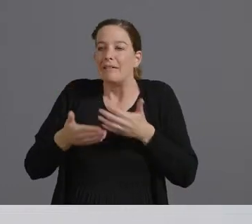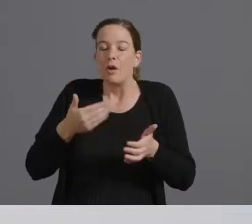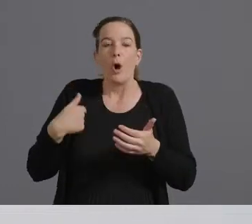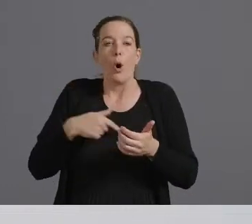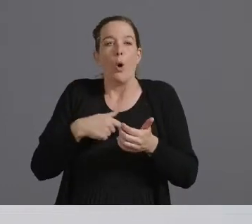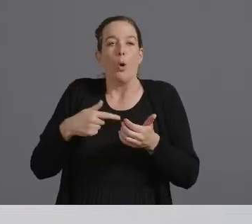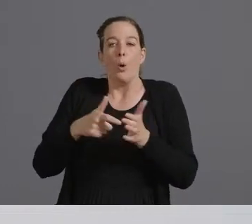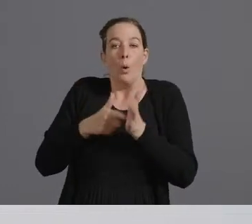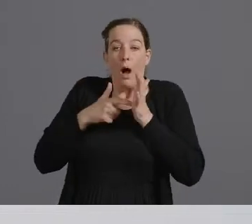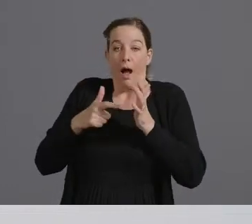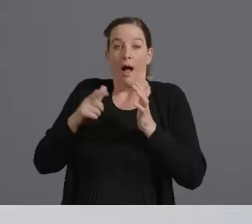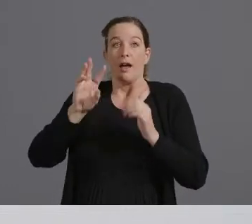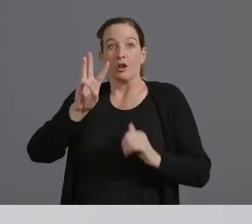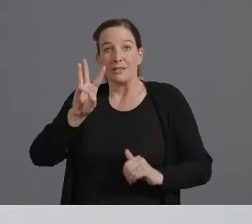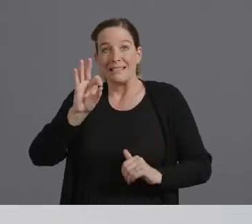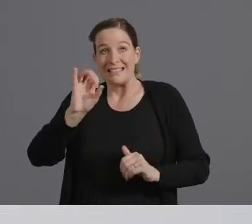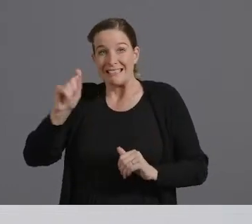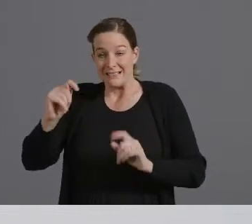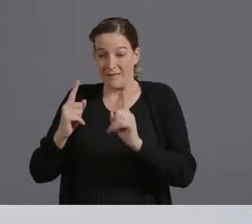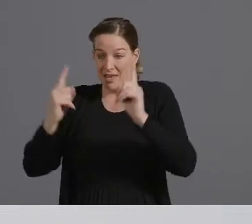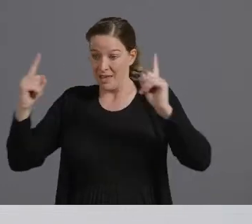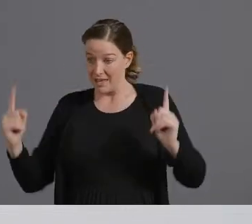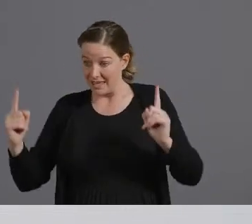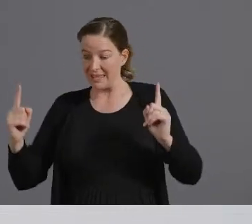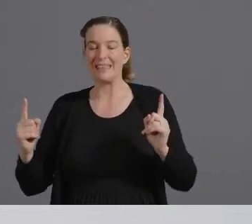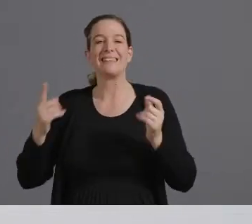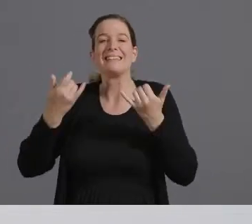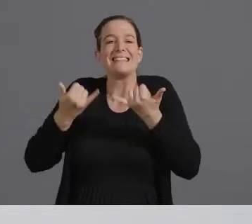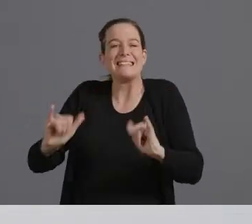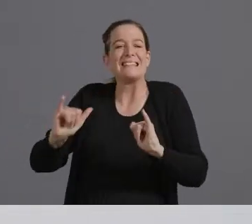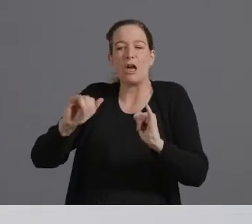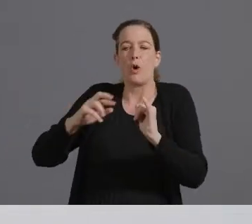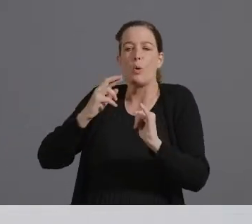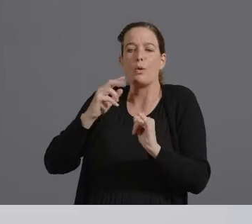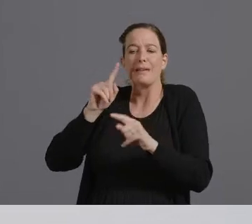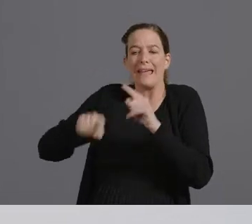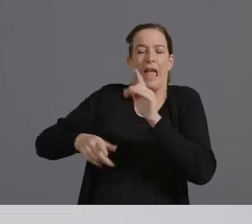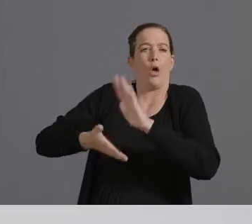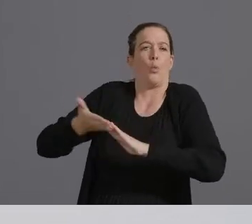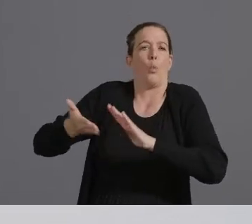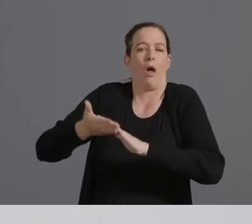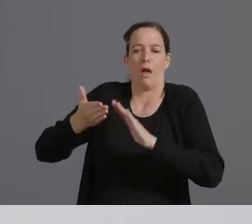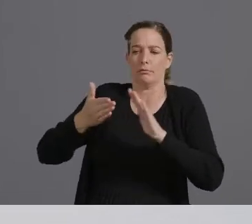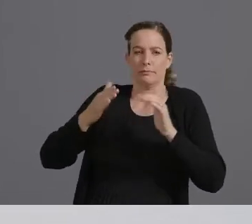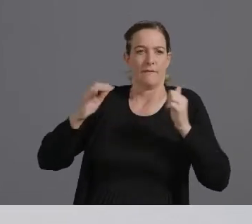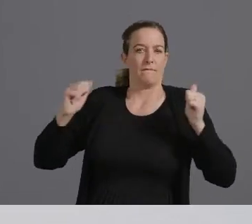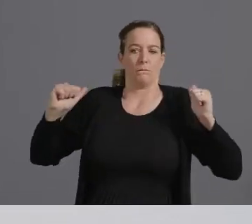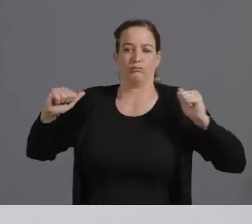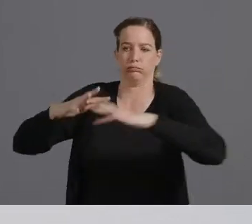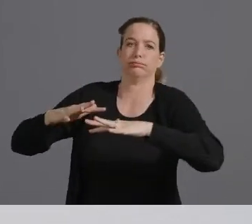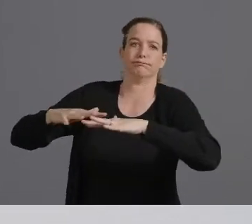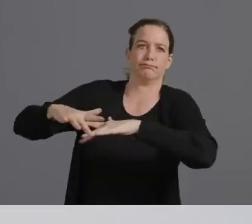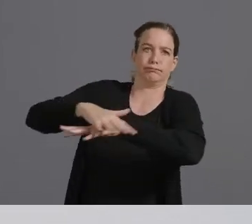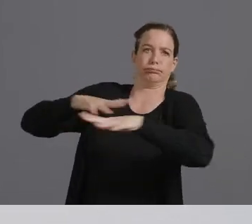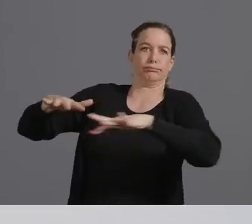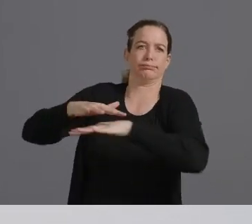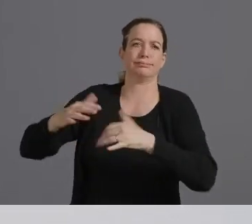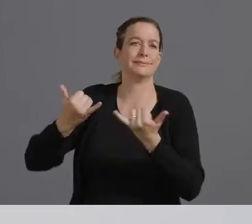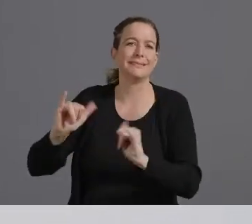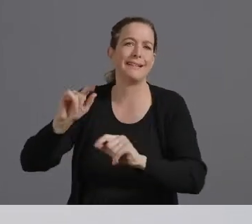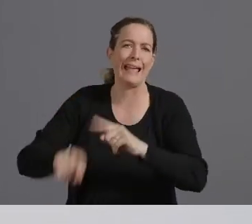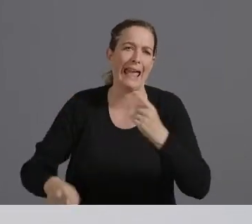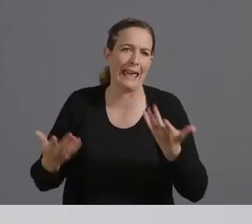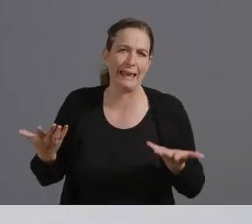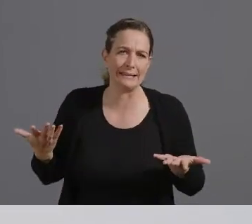at full capacity. Thanks for your work, Dr. Christ. Appreciate it. Thank you. Next is Peter Seymour.